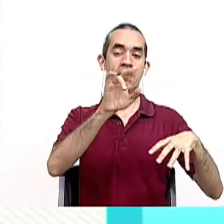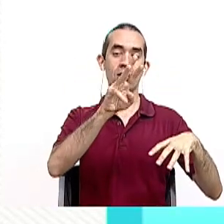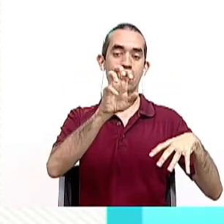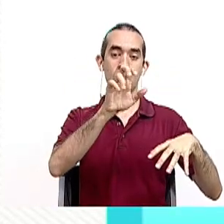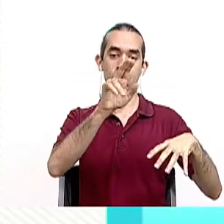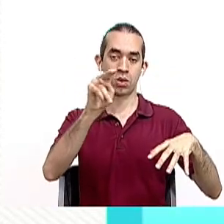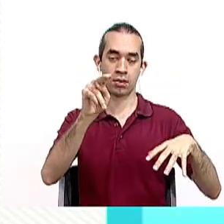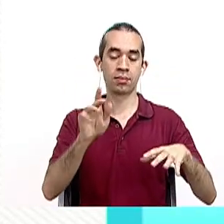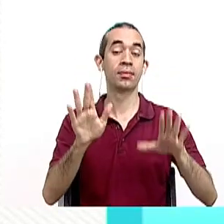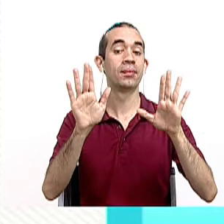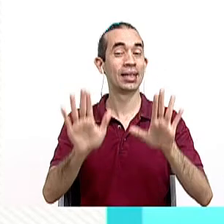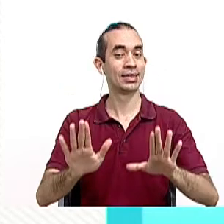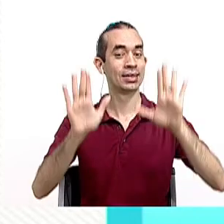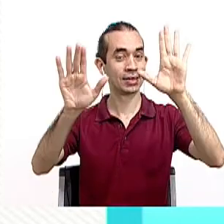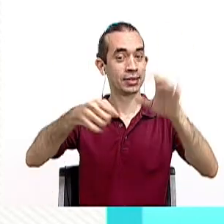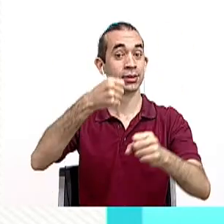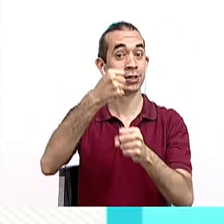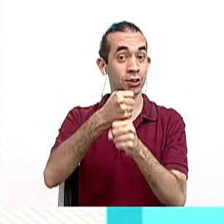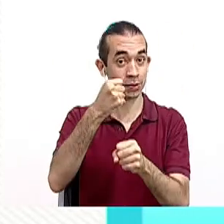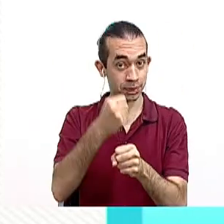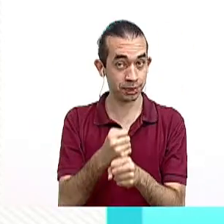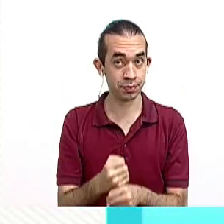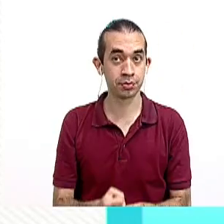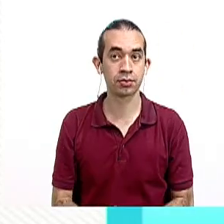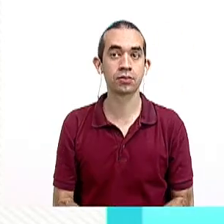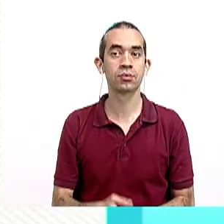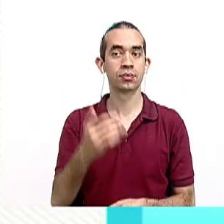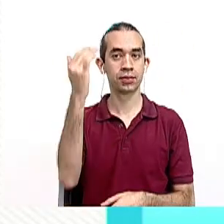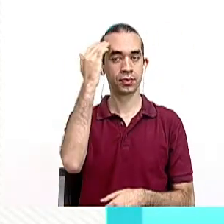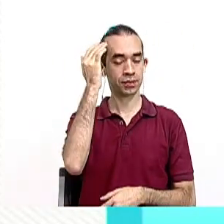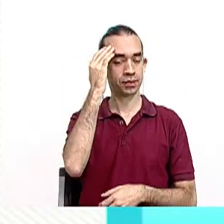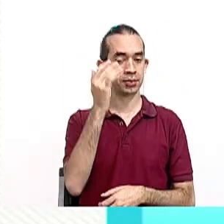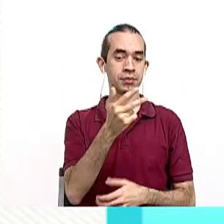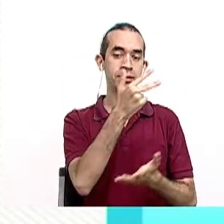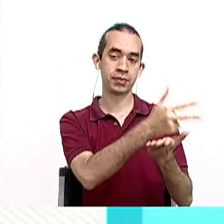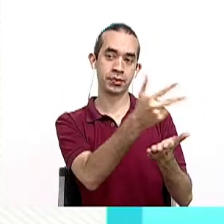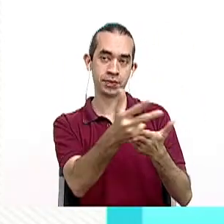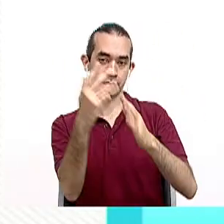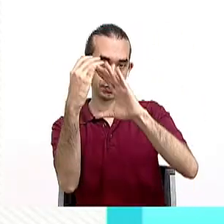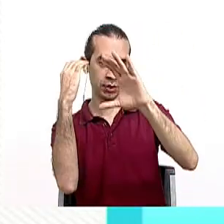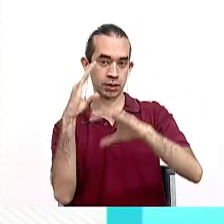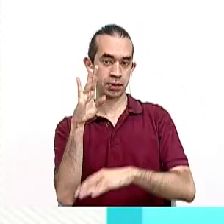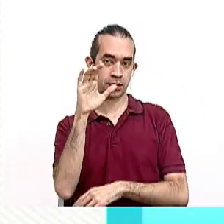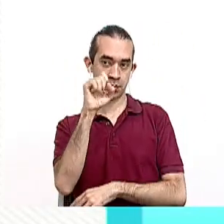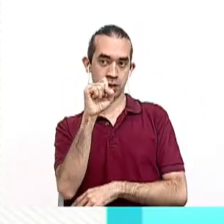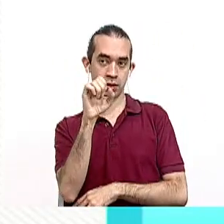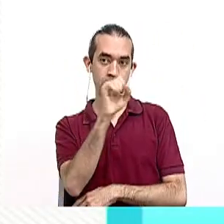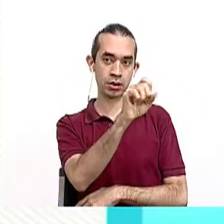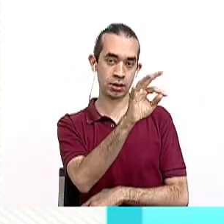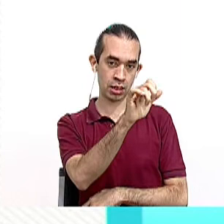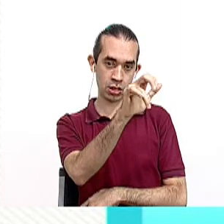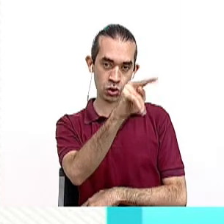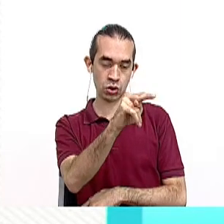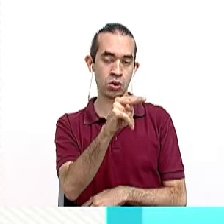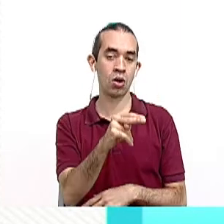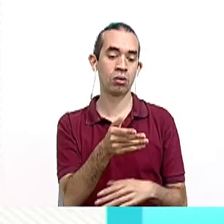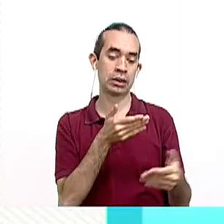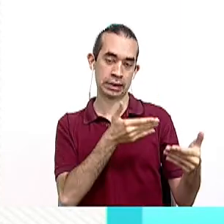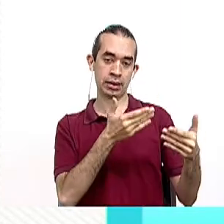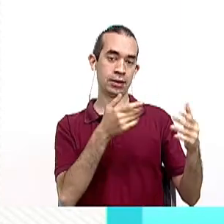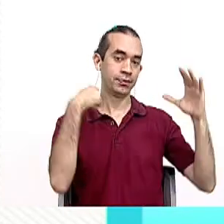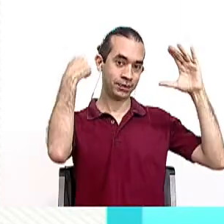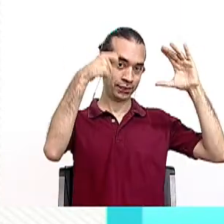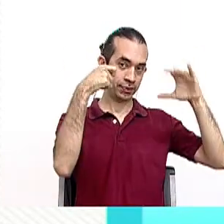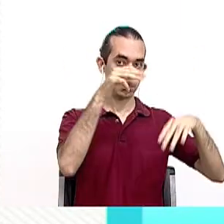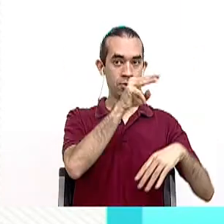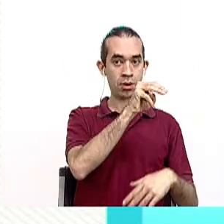job. Now, there's a bus station near to the movie theater.